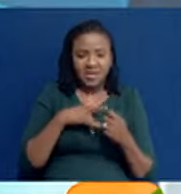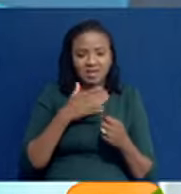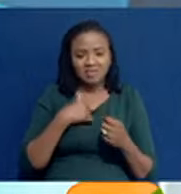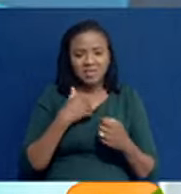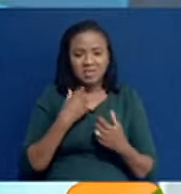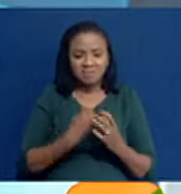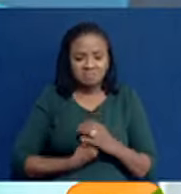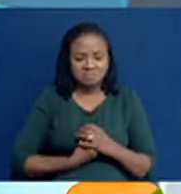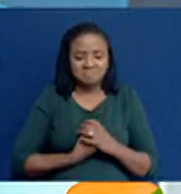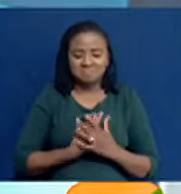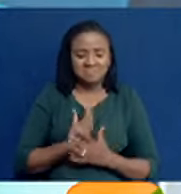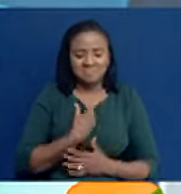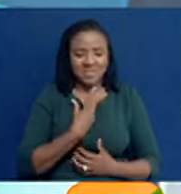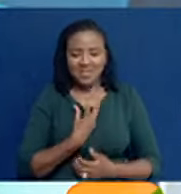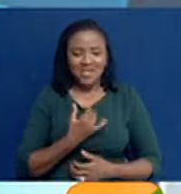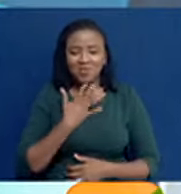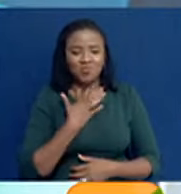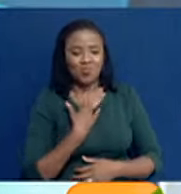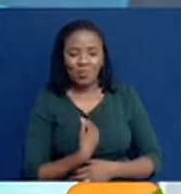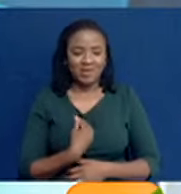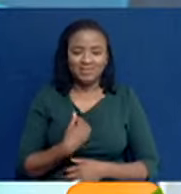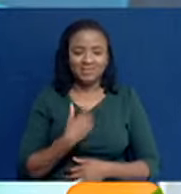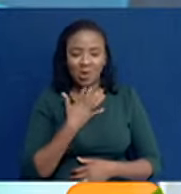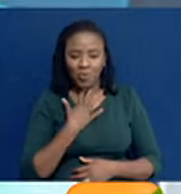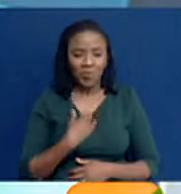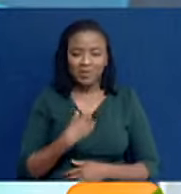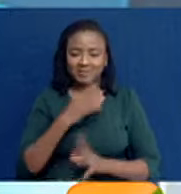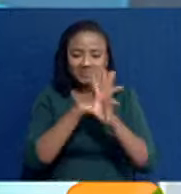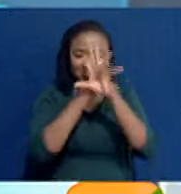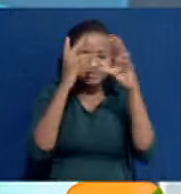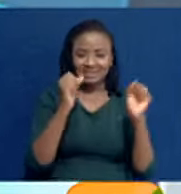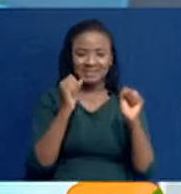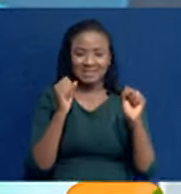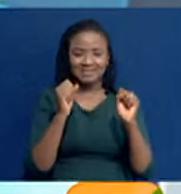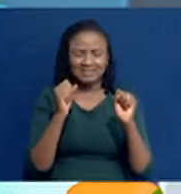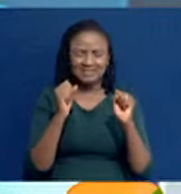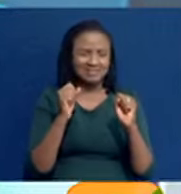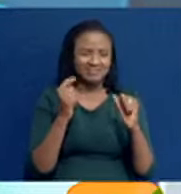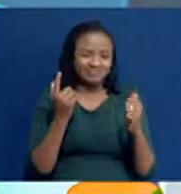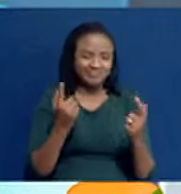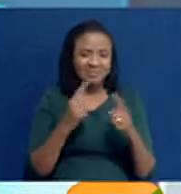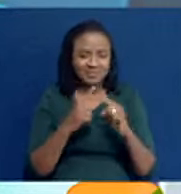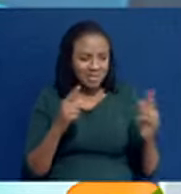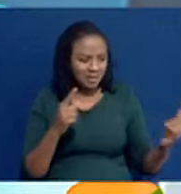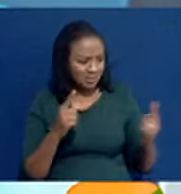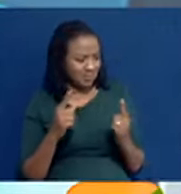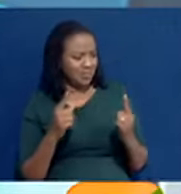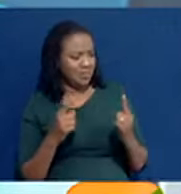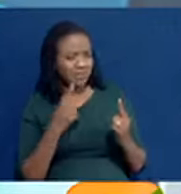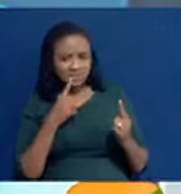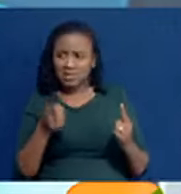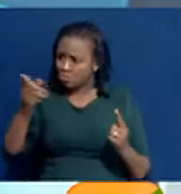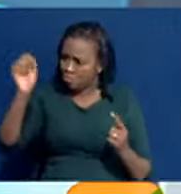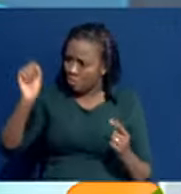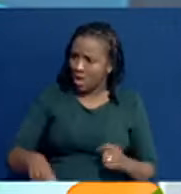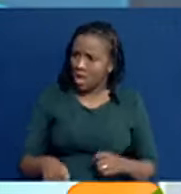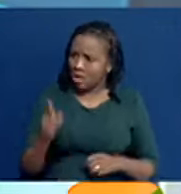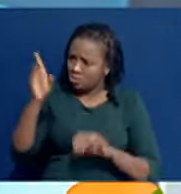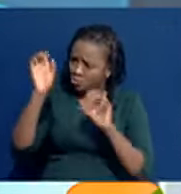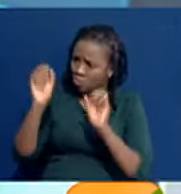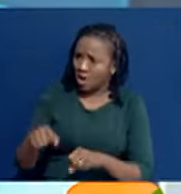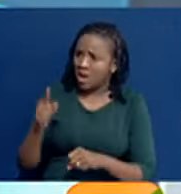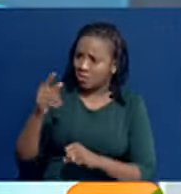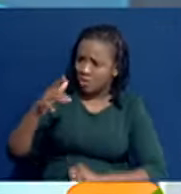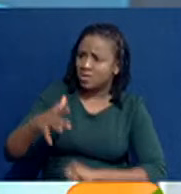the past, before even then. And just to have somebody now confirming to me, yes, we